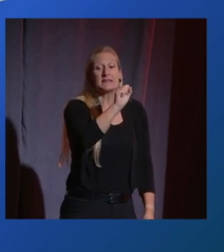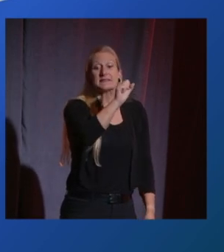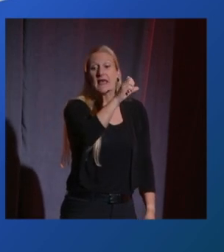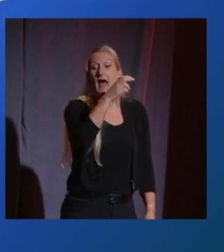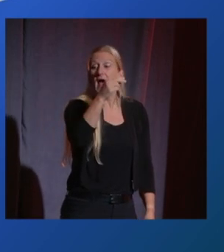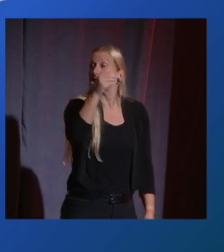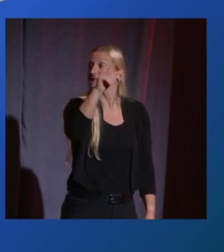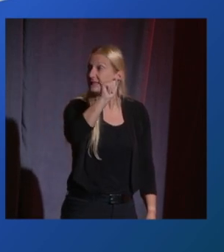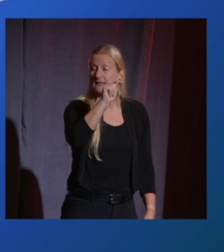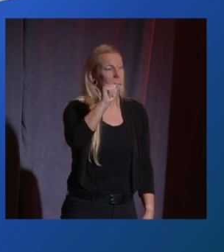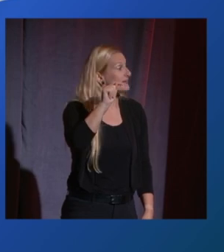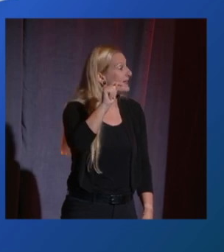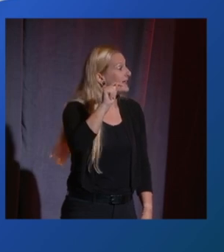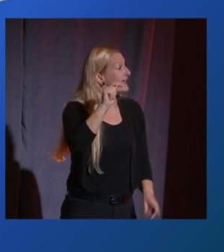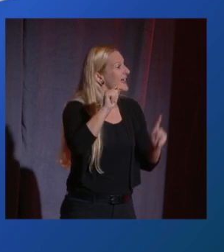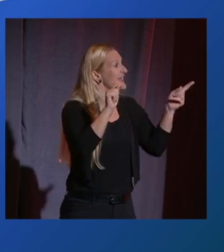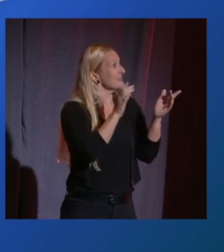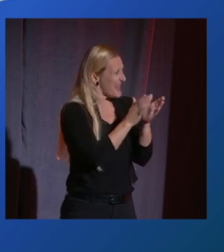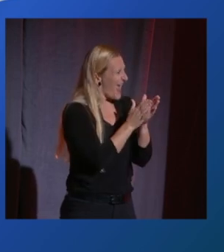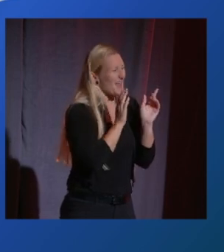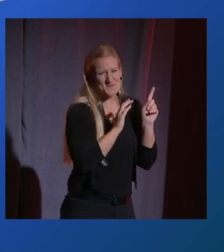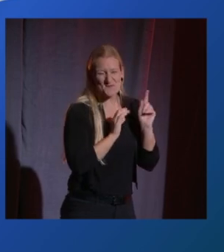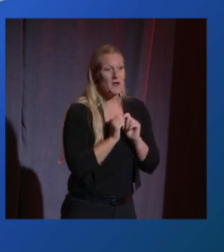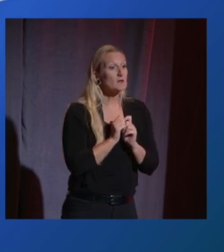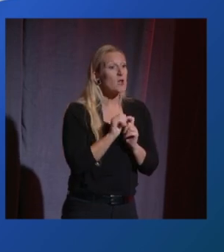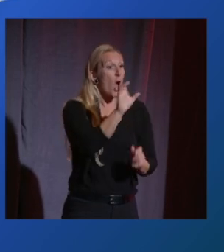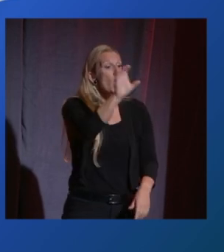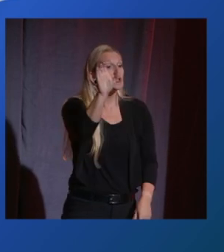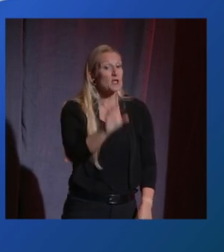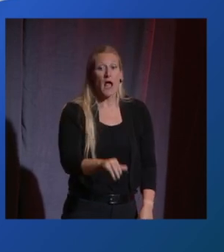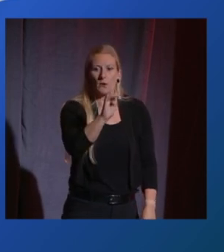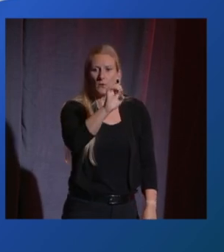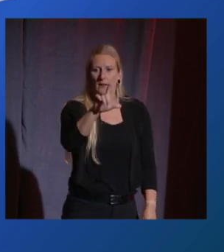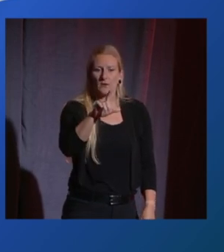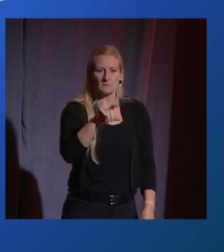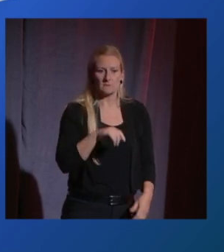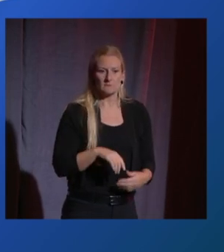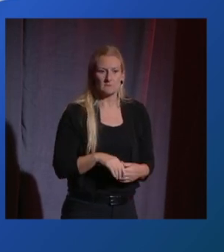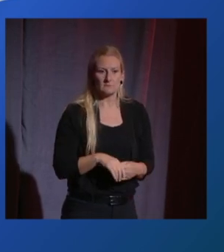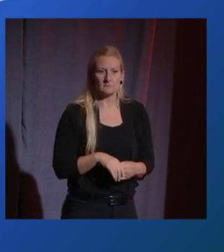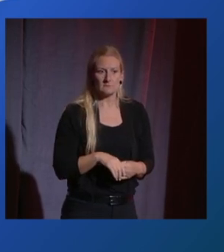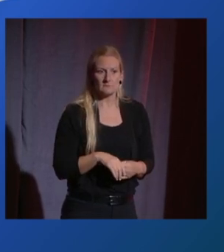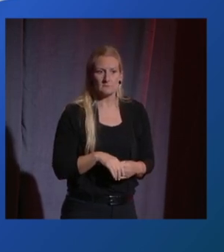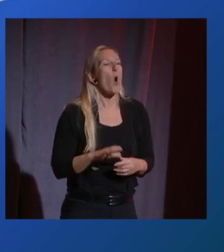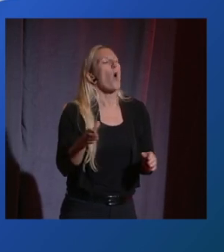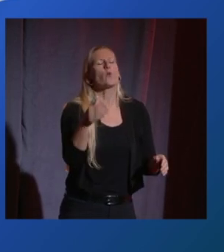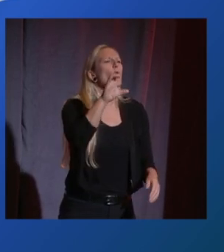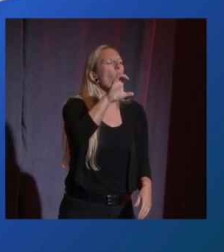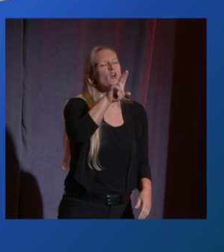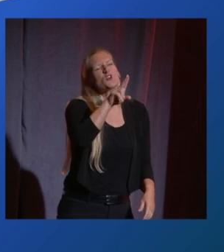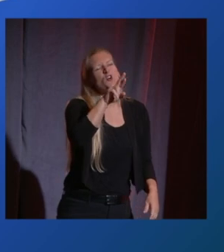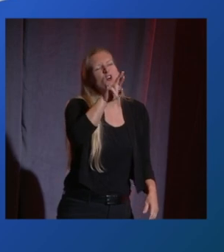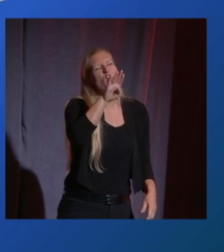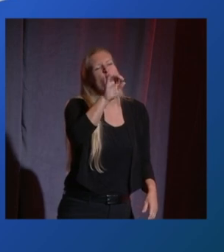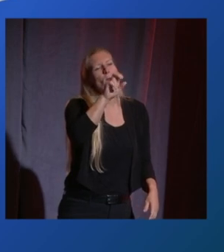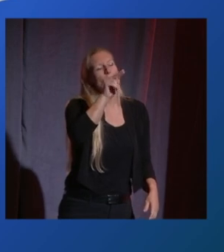S&T yay uh Chicago Illinois Urbana champagne